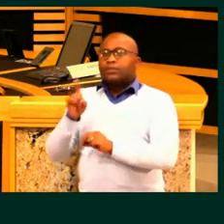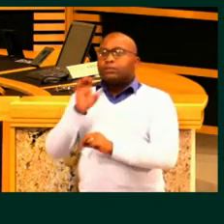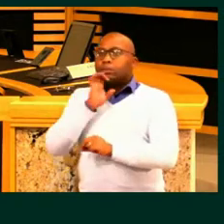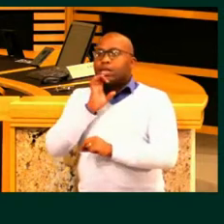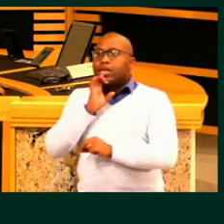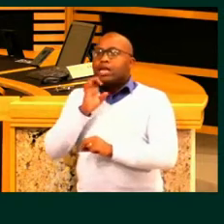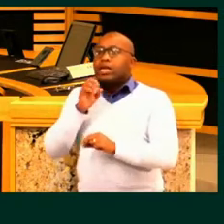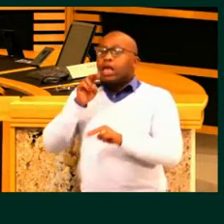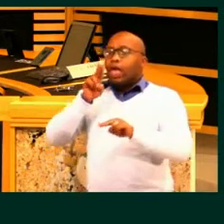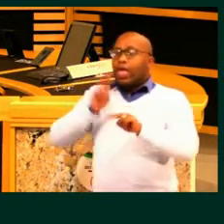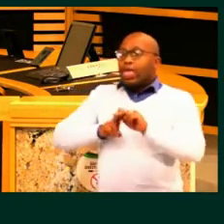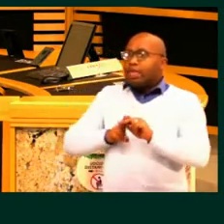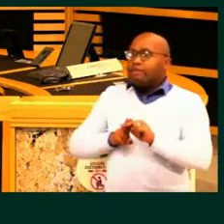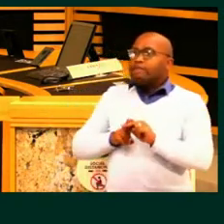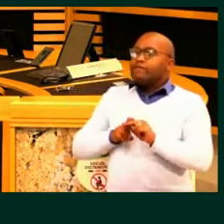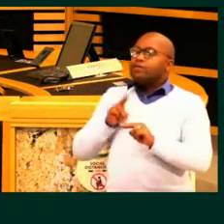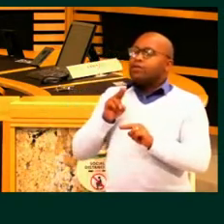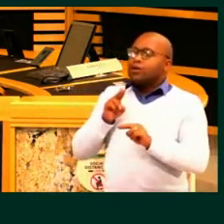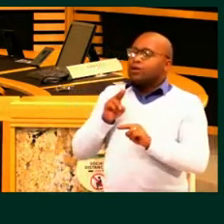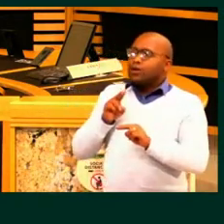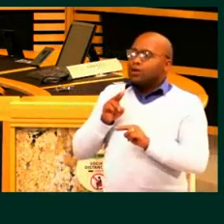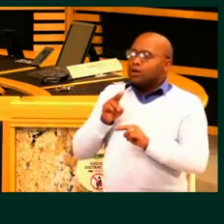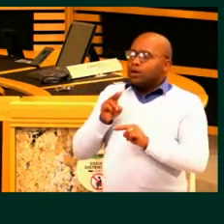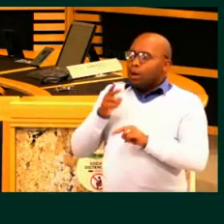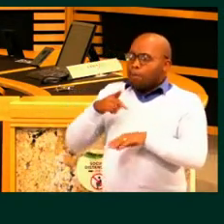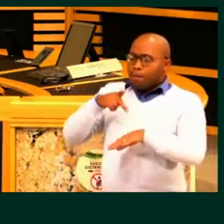means that's what the message